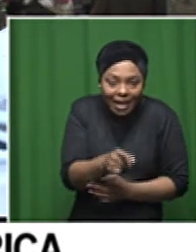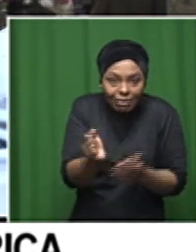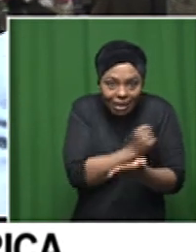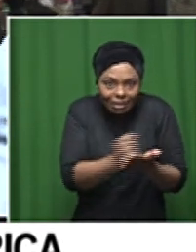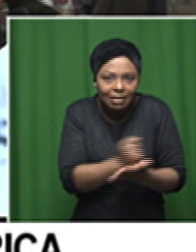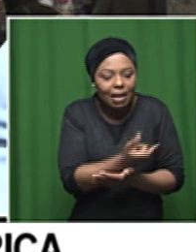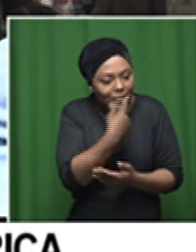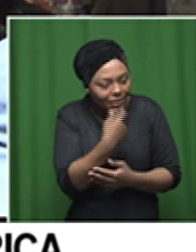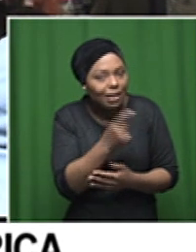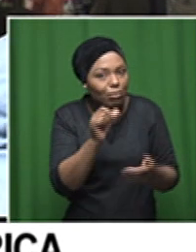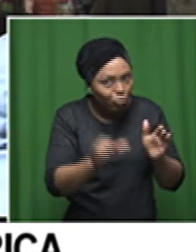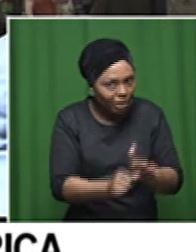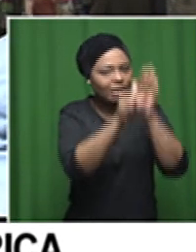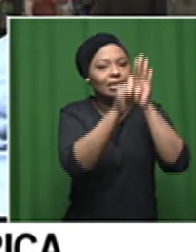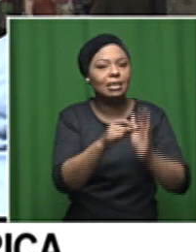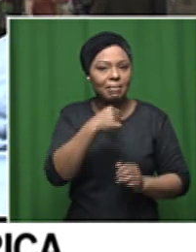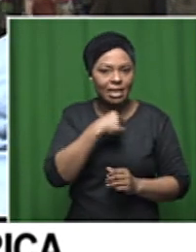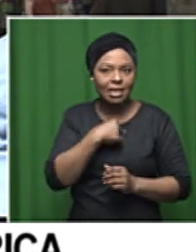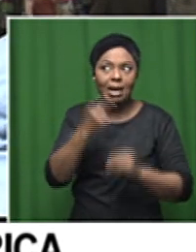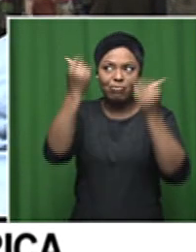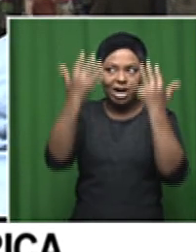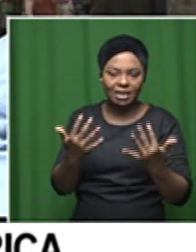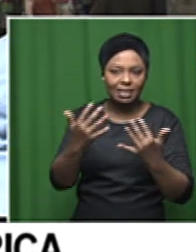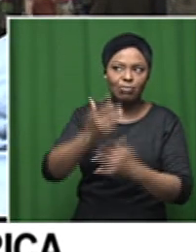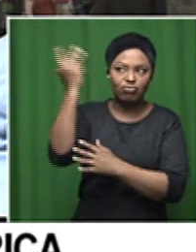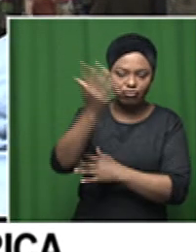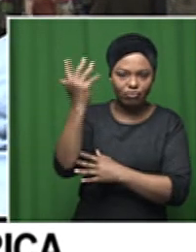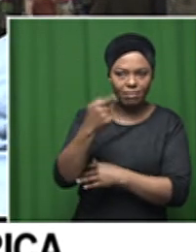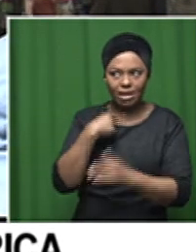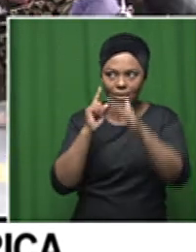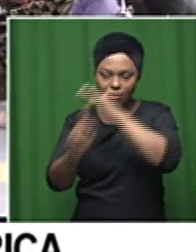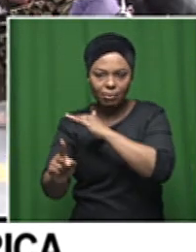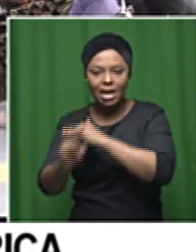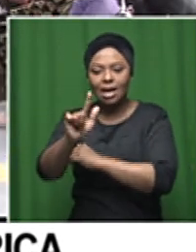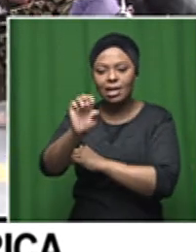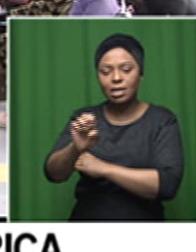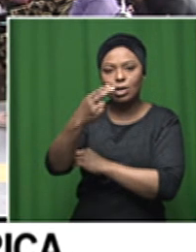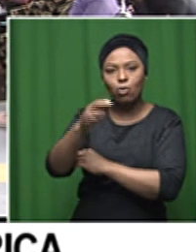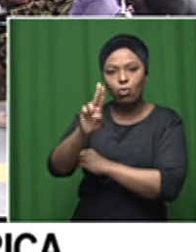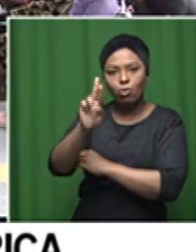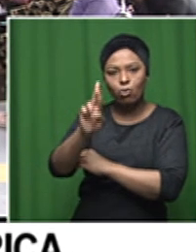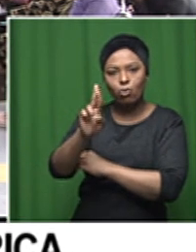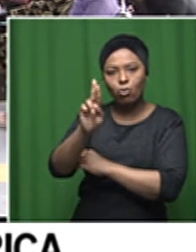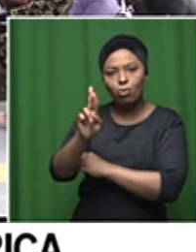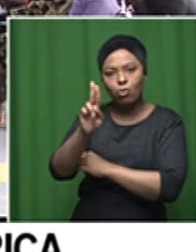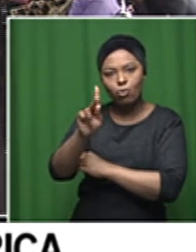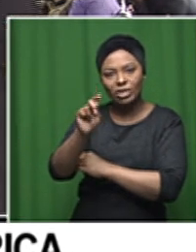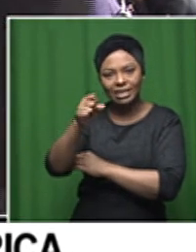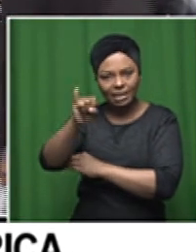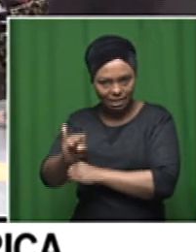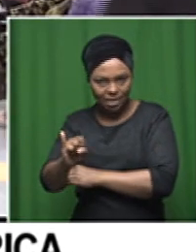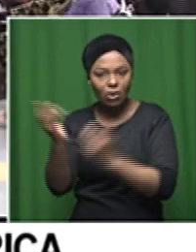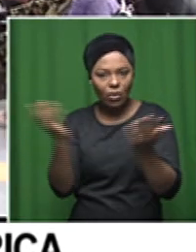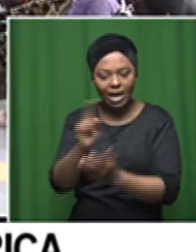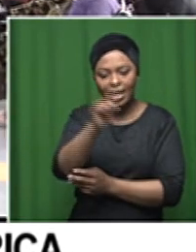speech, I said to myself, let me go to one facility. I went to Lihurutsi Hospital in Zerast. On my